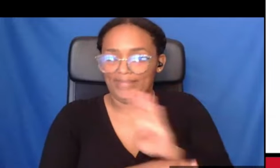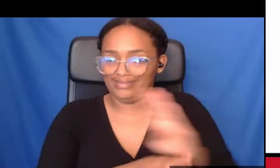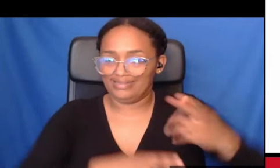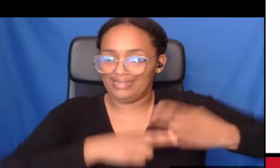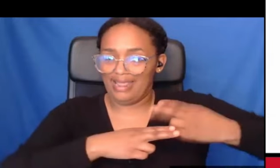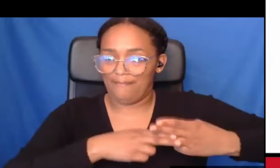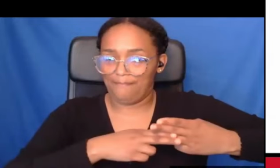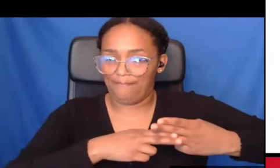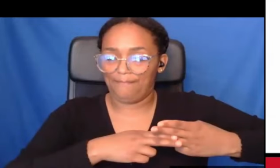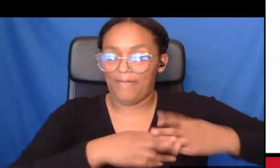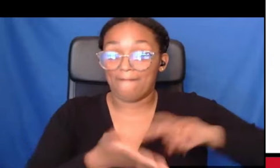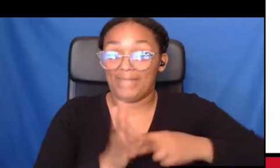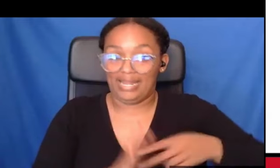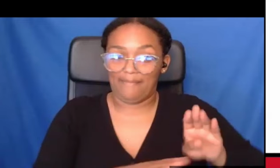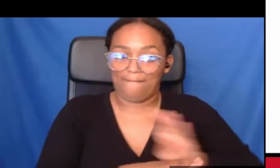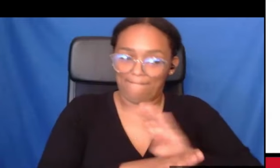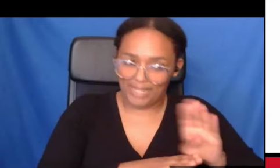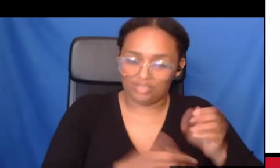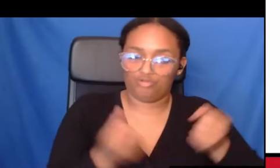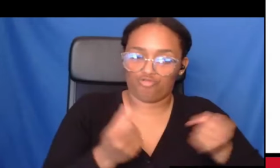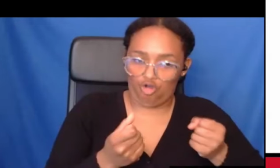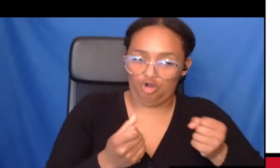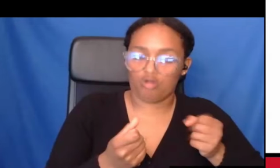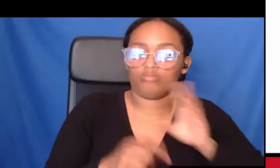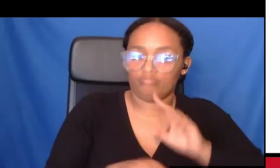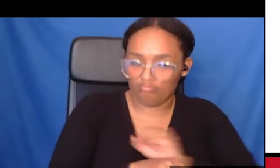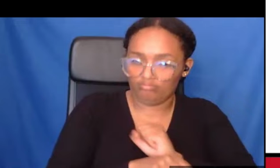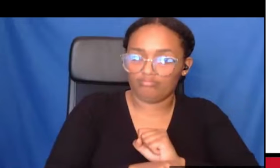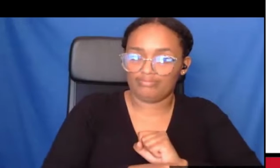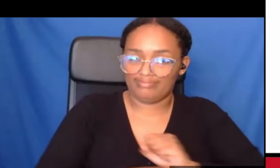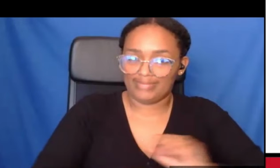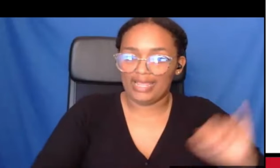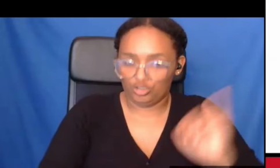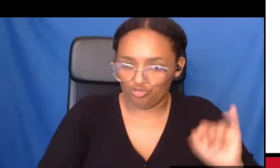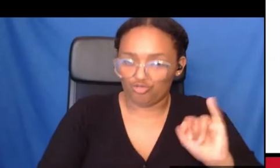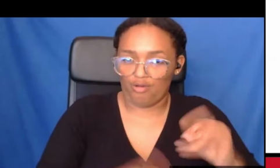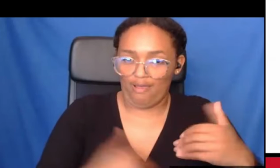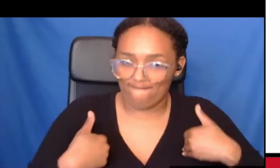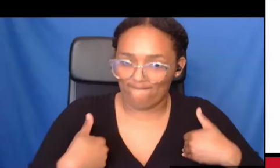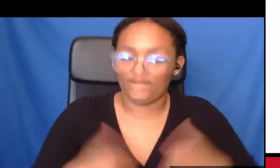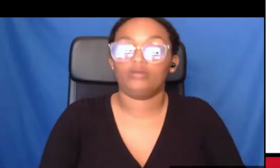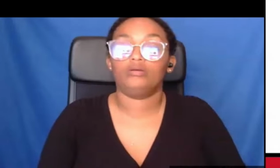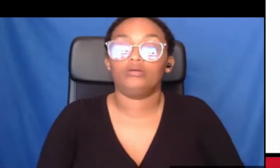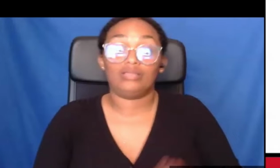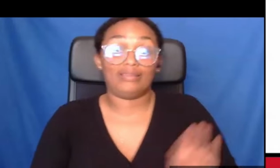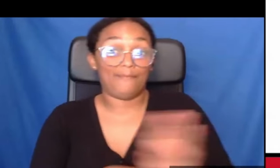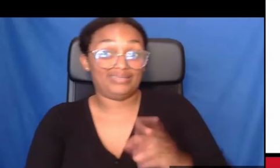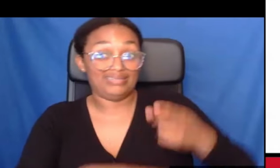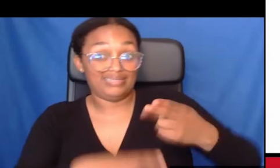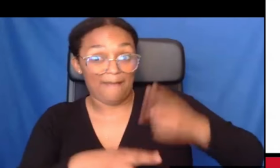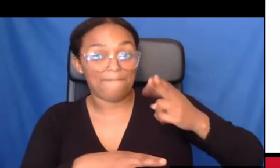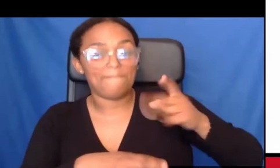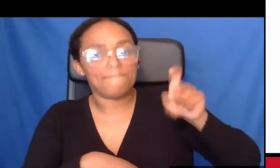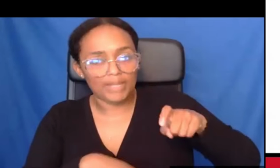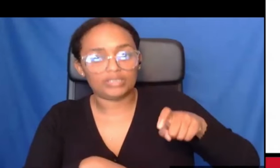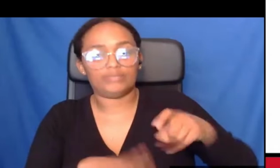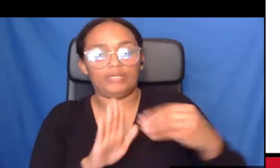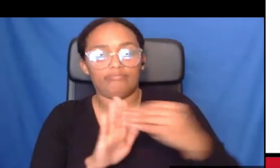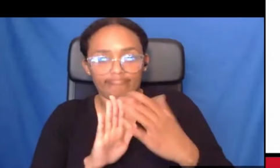So important that the name of the business is on there on that policy declaration